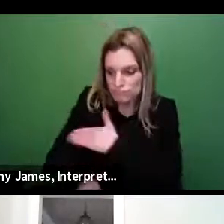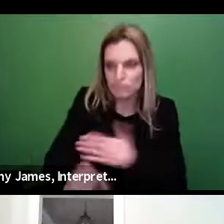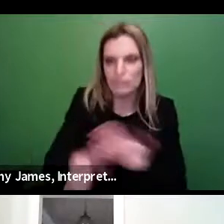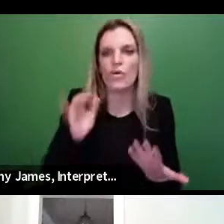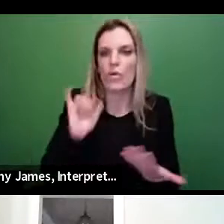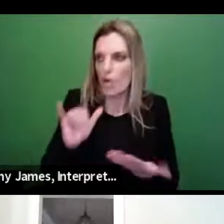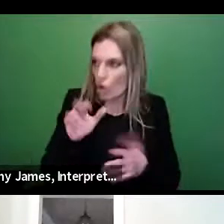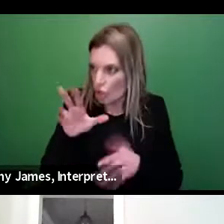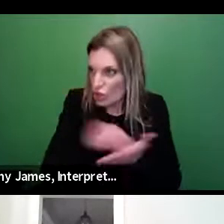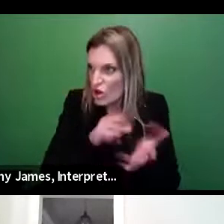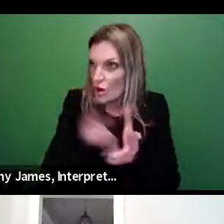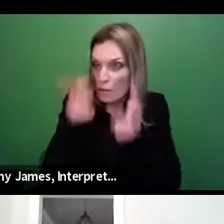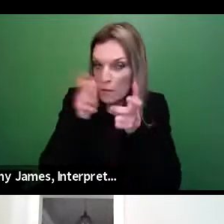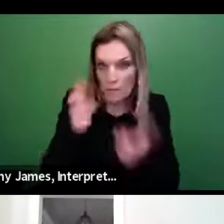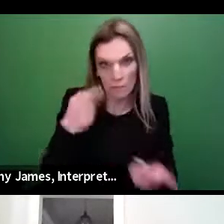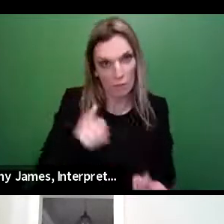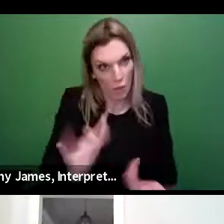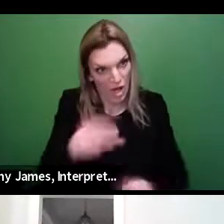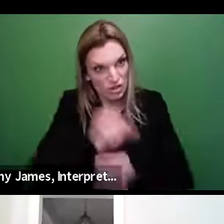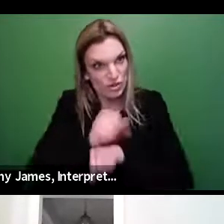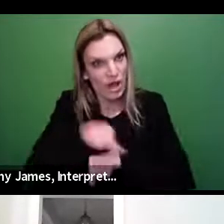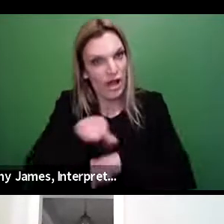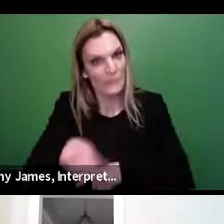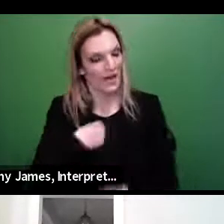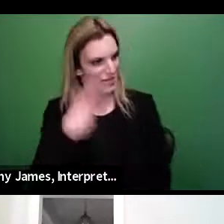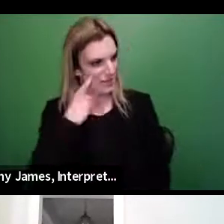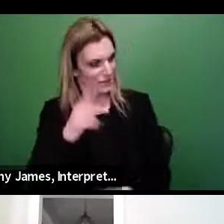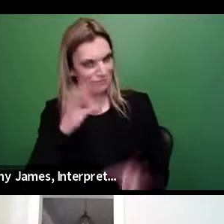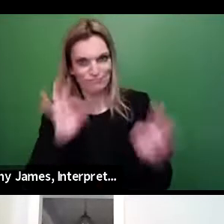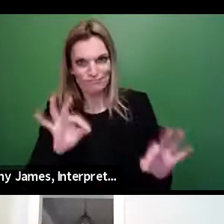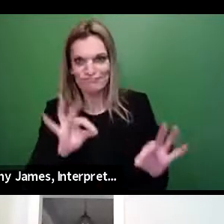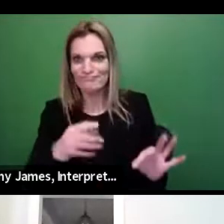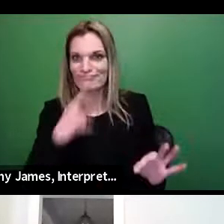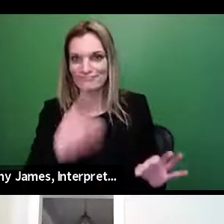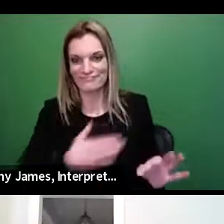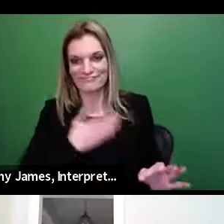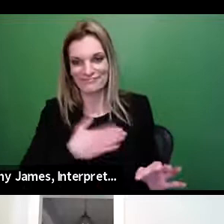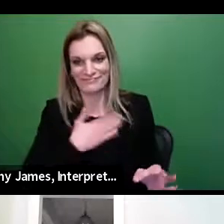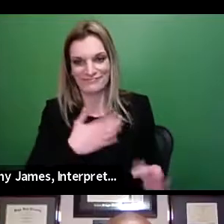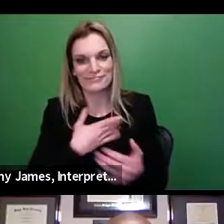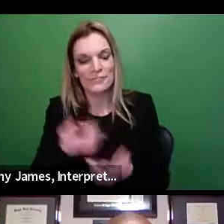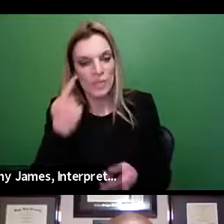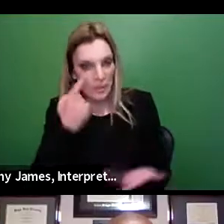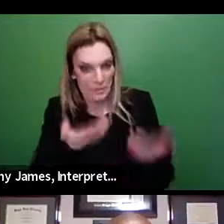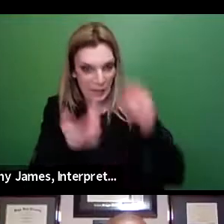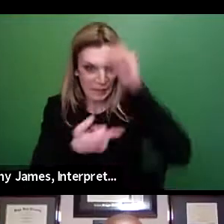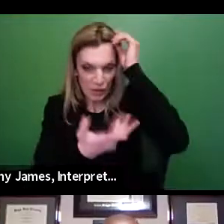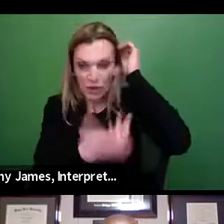provides experience for them and help for the department. So thank you. And I also was thinking that we might want to get a